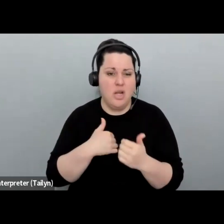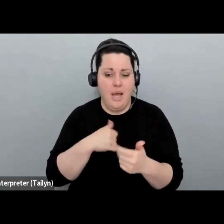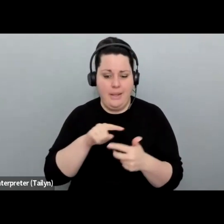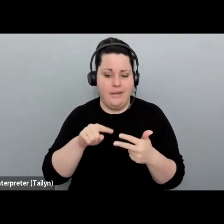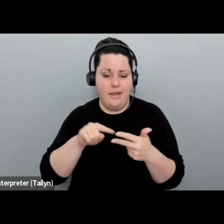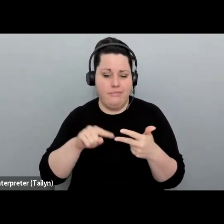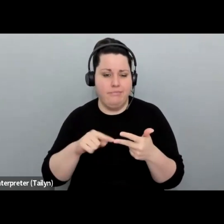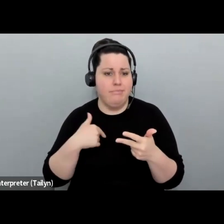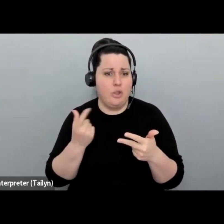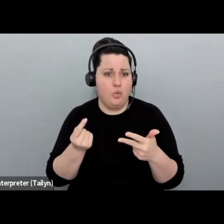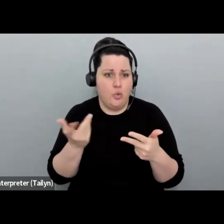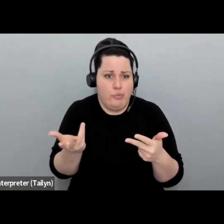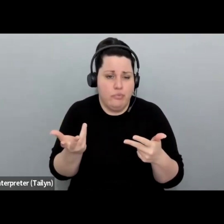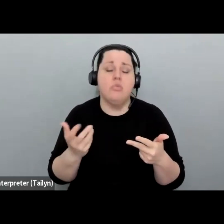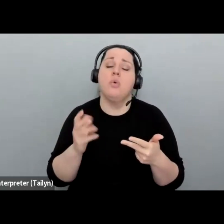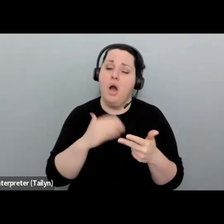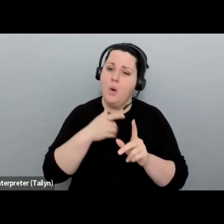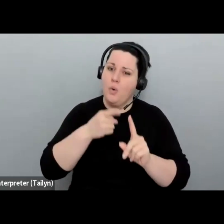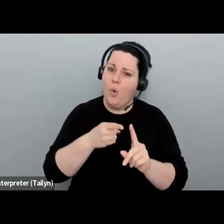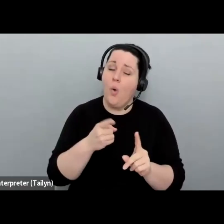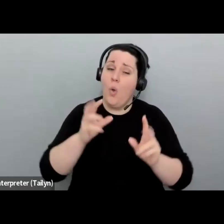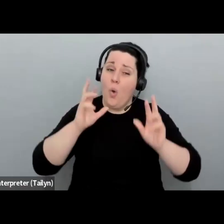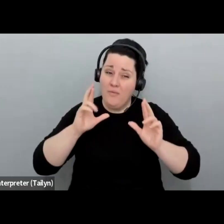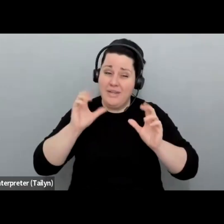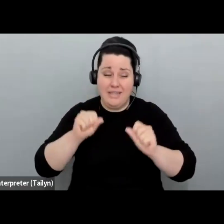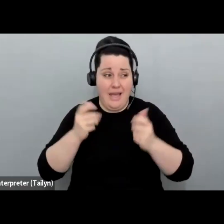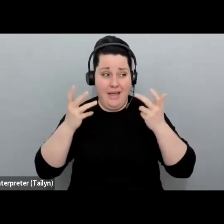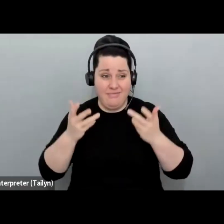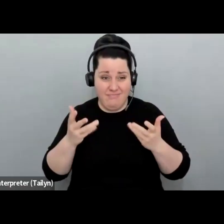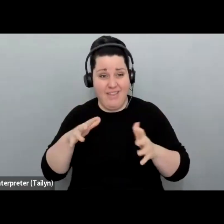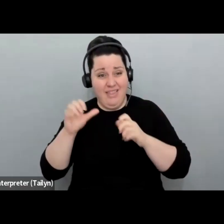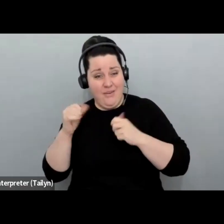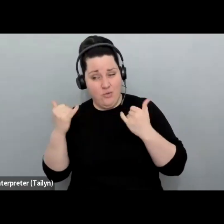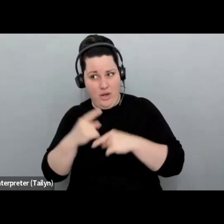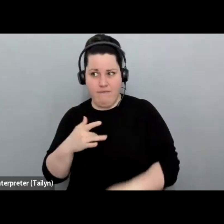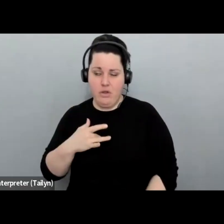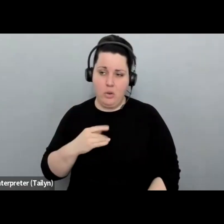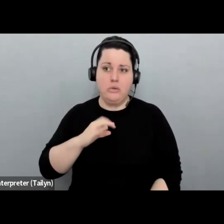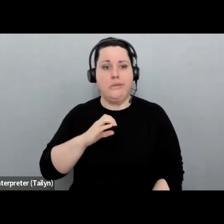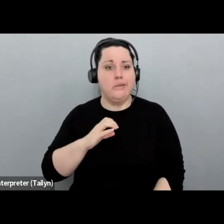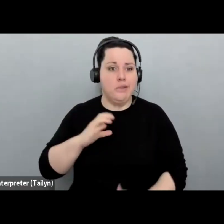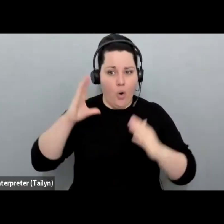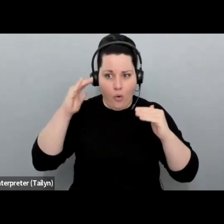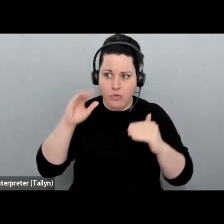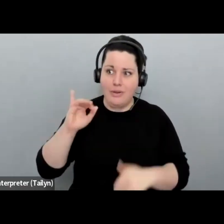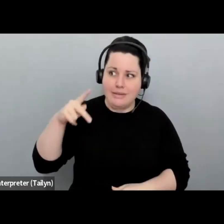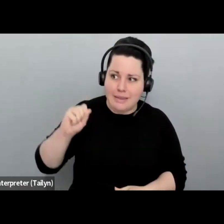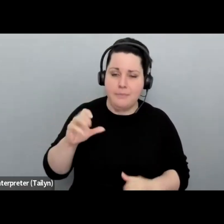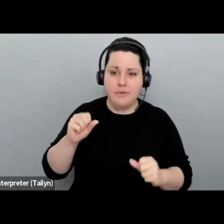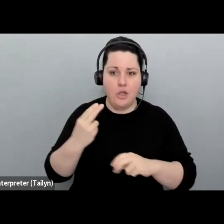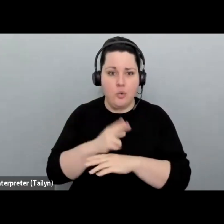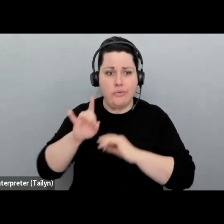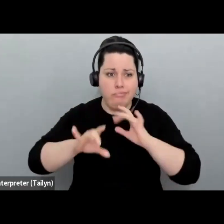do? And our goal is to leave here today with hopefully some hopeful and helpful tips that you can take back into your specific communities and